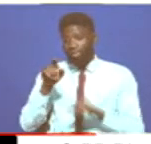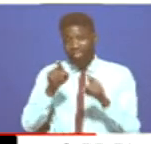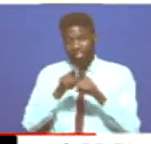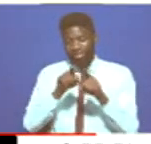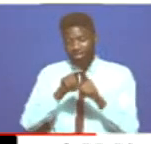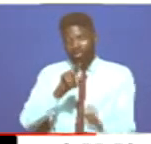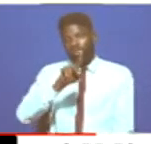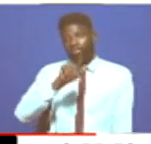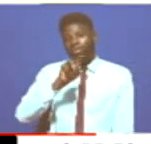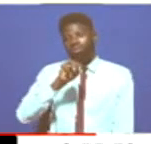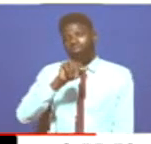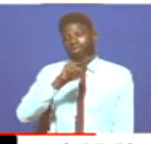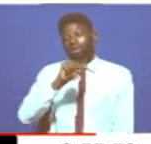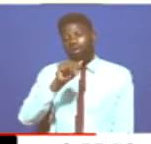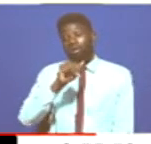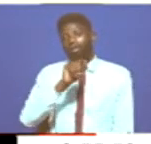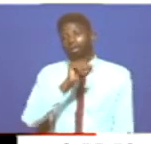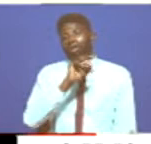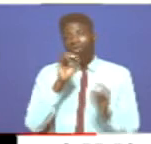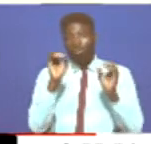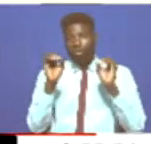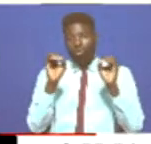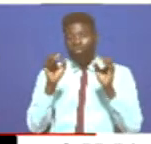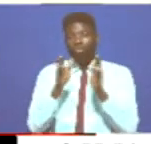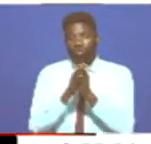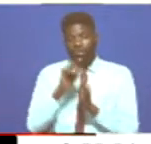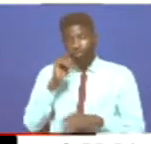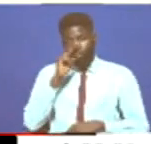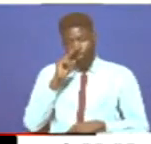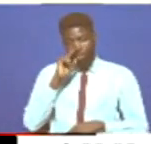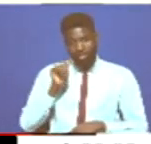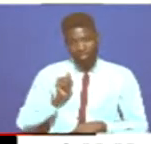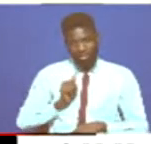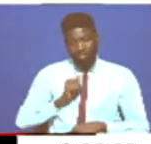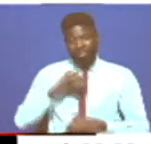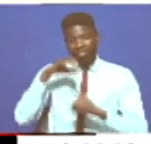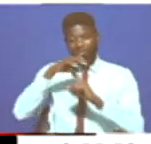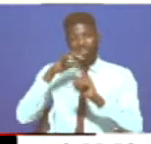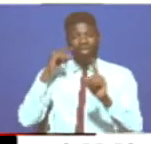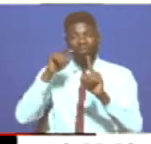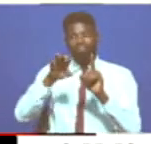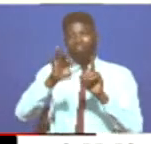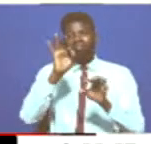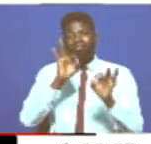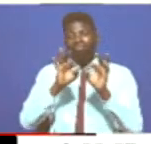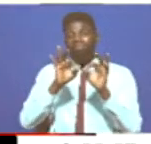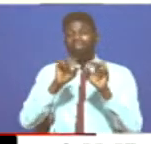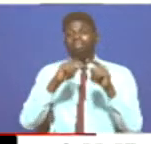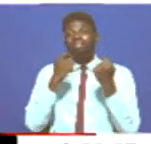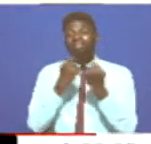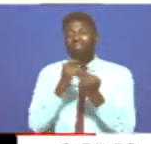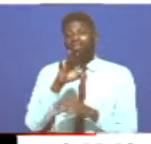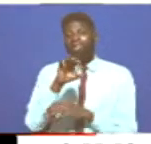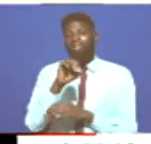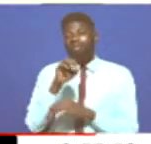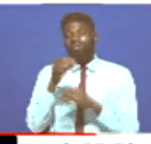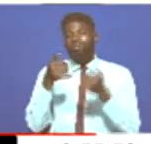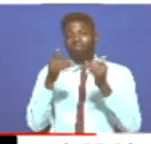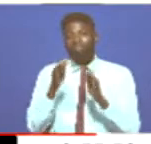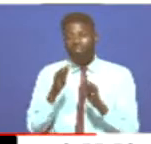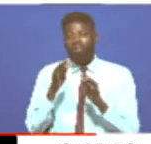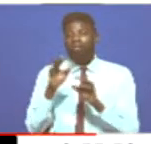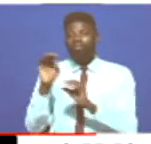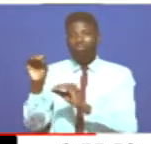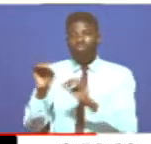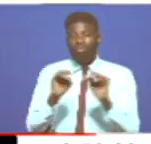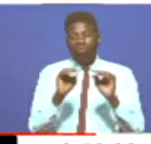drew 0-0 against Kujo Girls. The championship was used to select a team of 30 players that will go to residential camp in